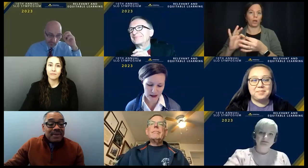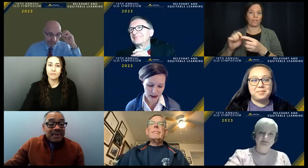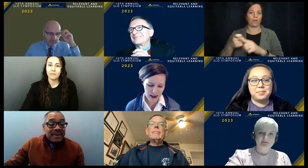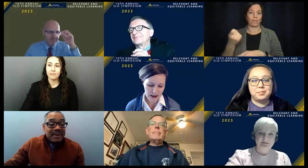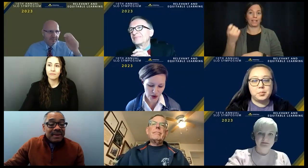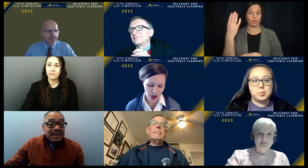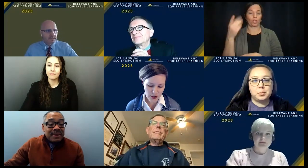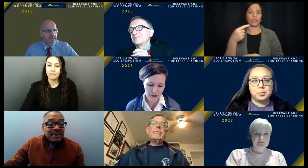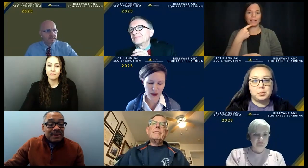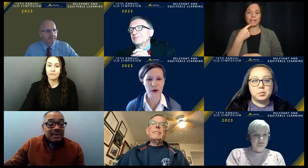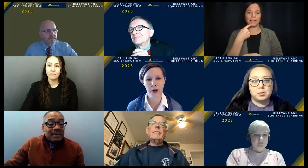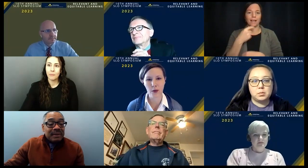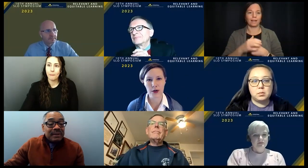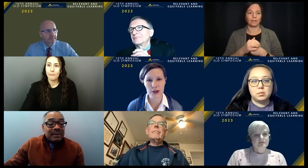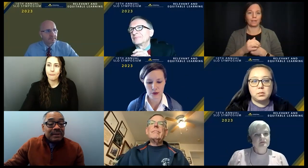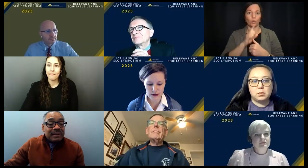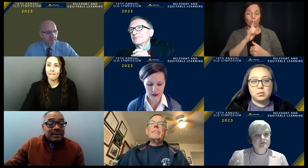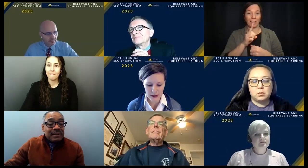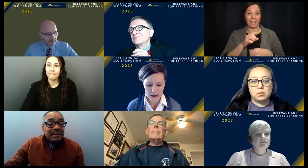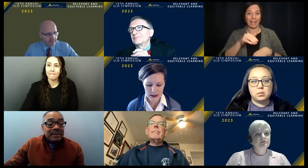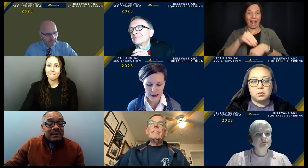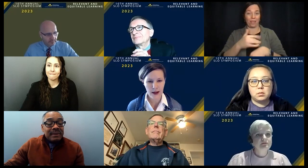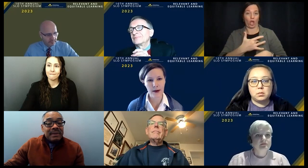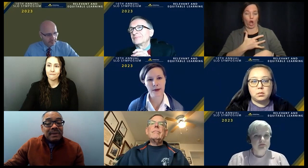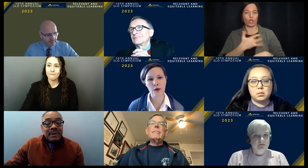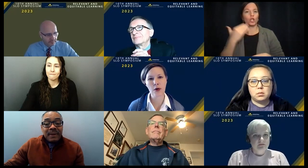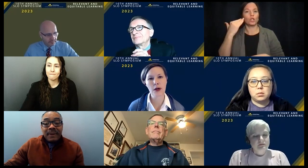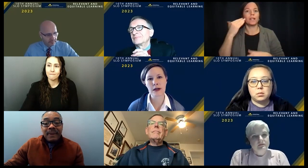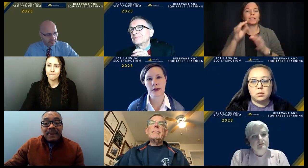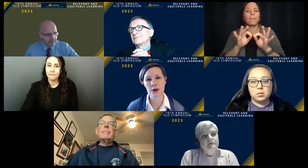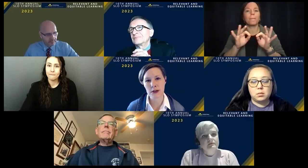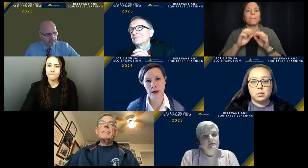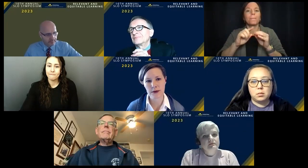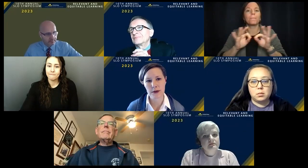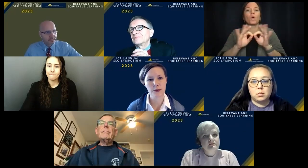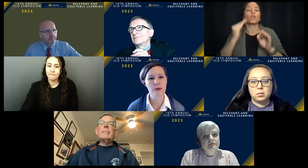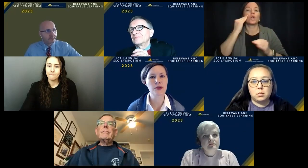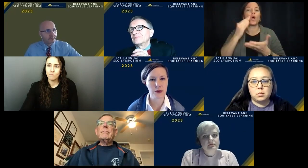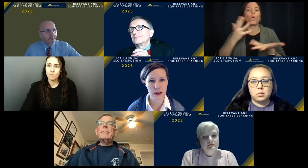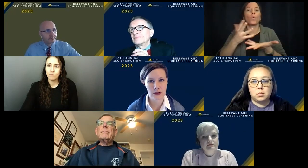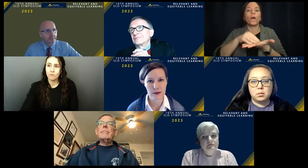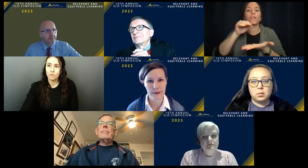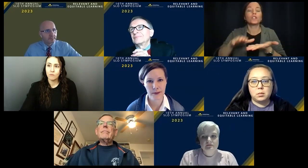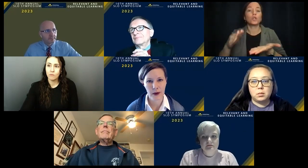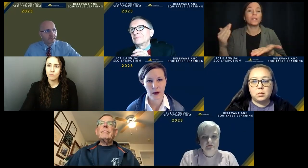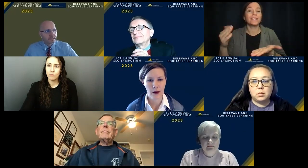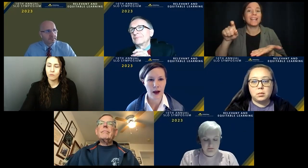said at its heart, it's about knowing what your students need and then organizing yourselves to meet those